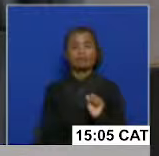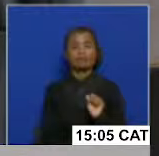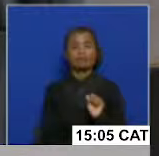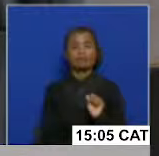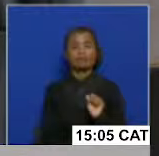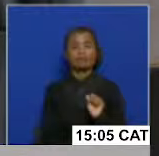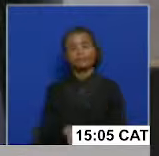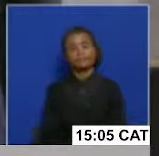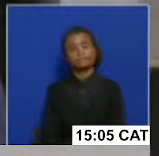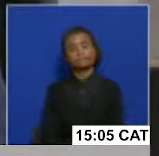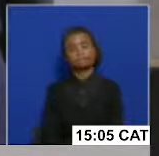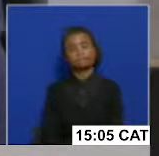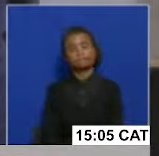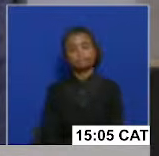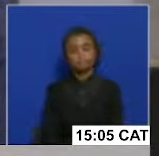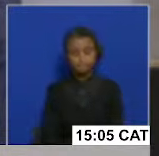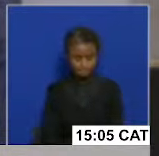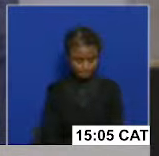Thank you.